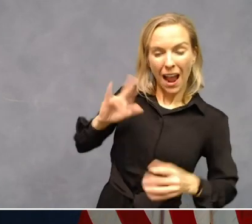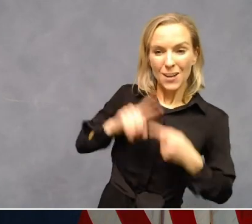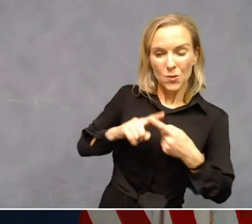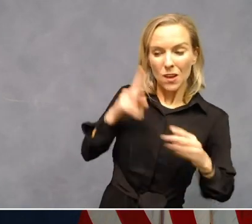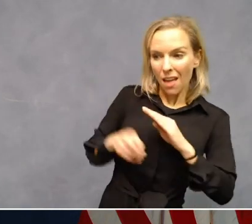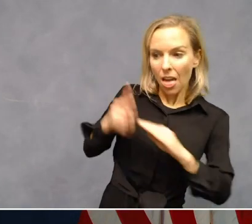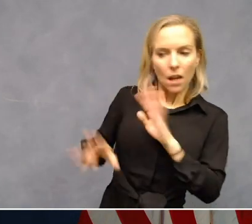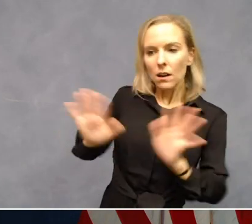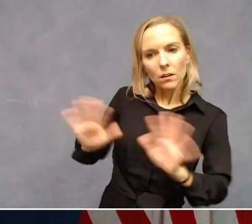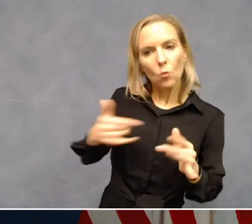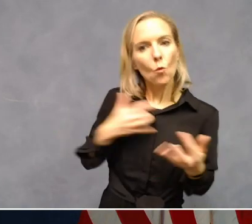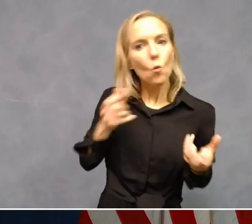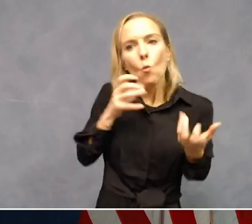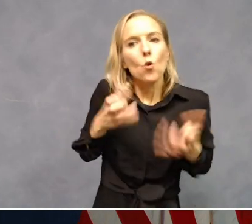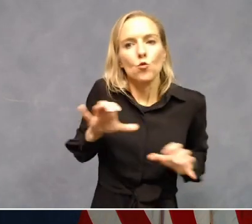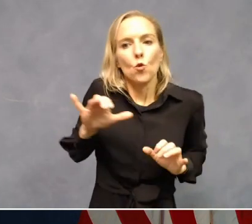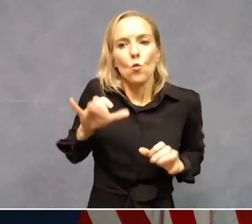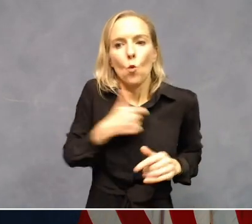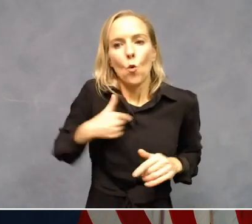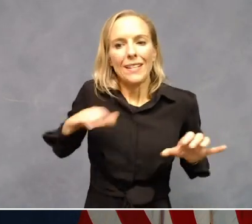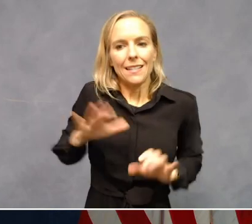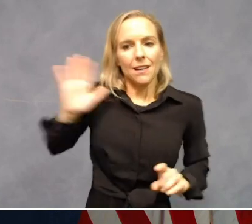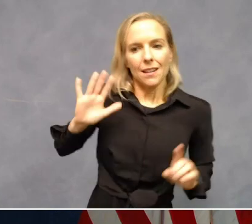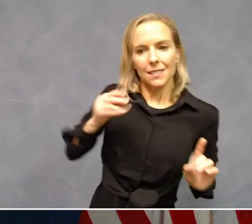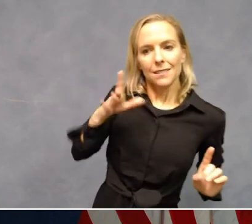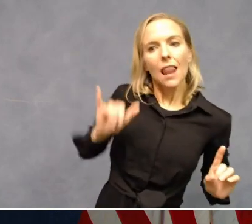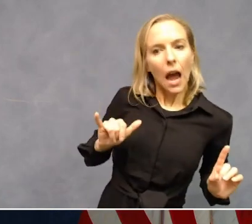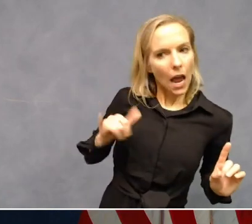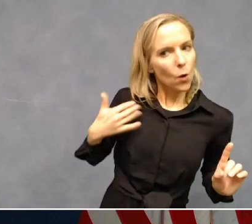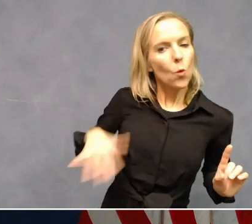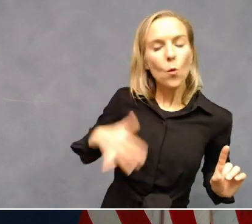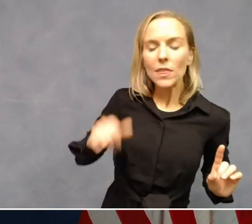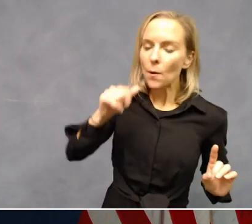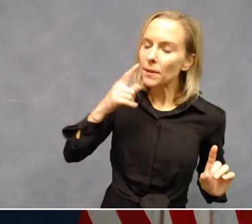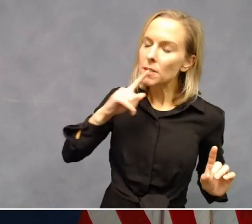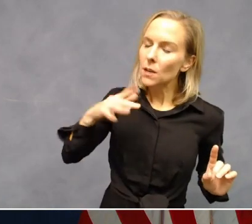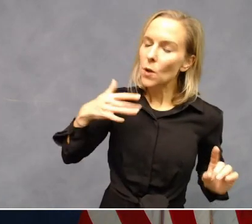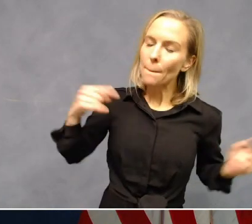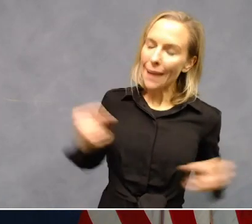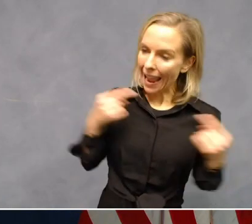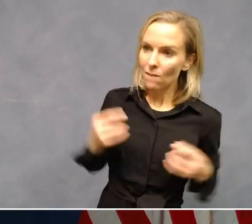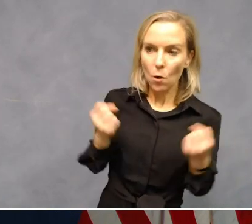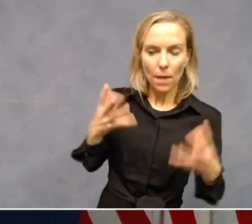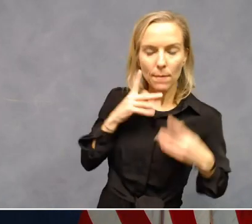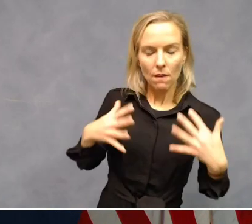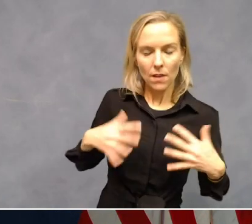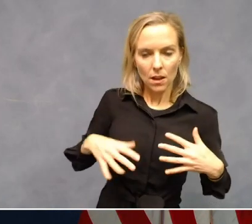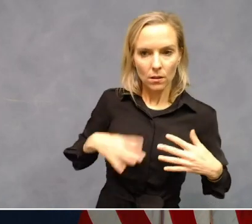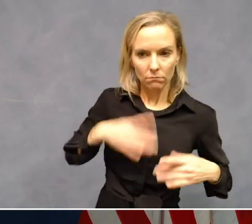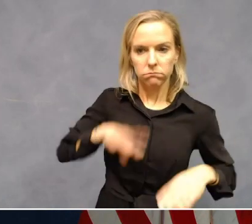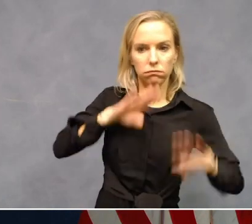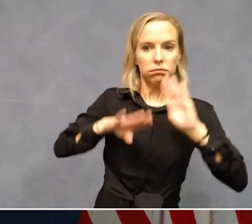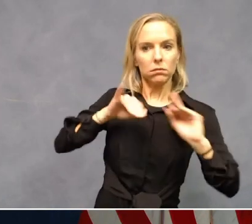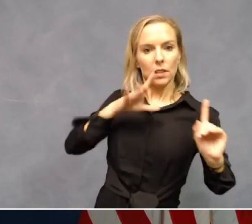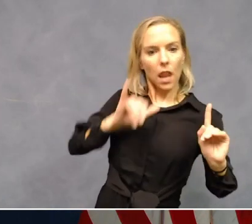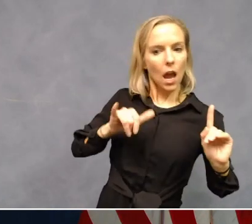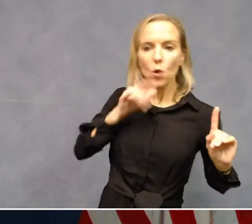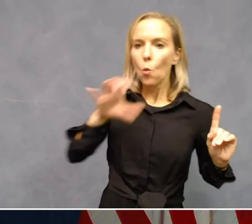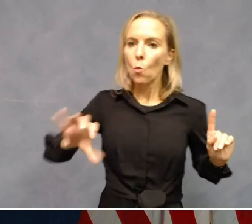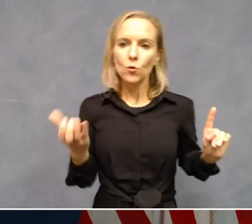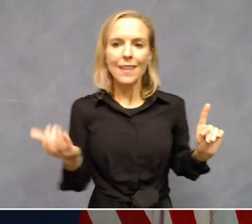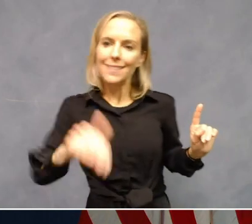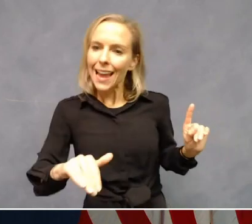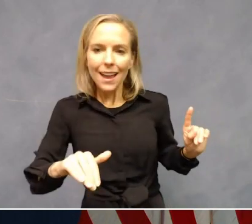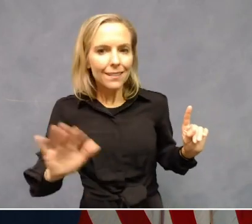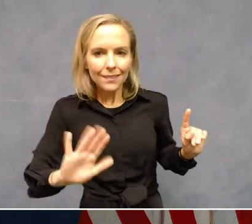have to do what we did in July, which I know was pretty painful. And for those that are going to go out and need to do these